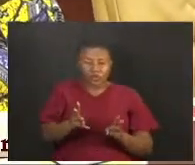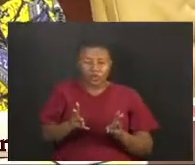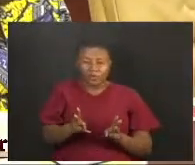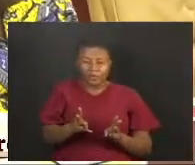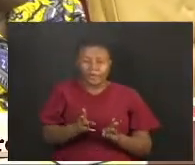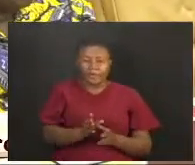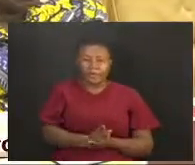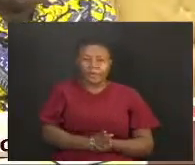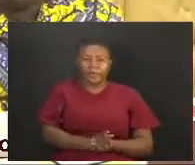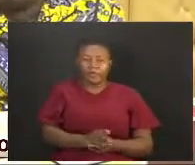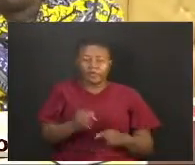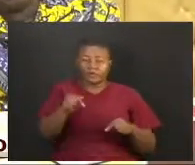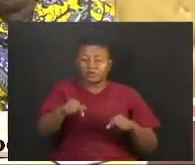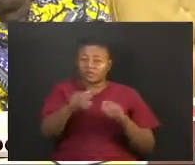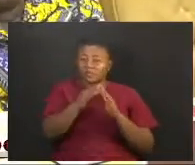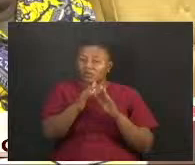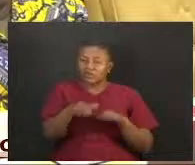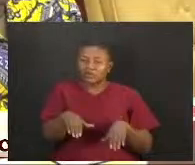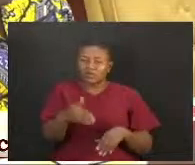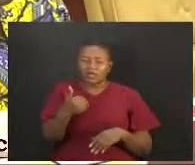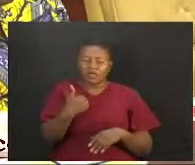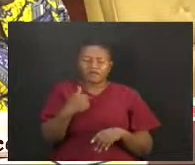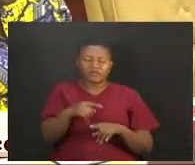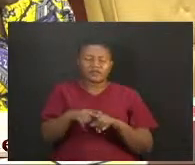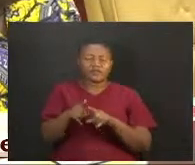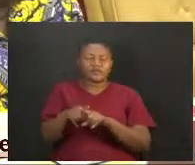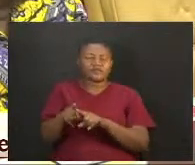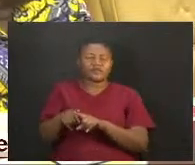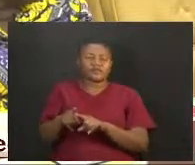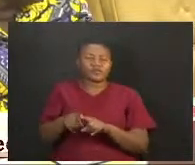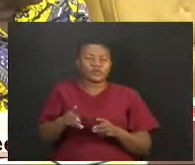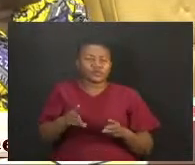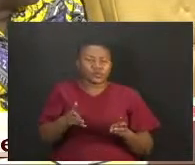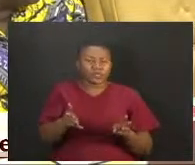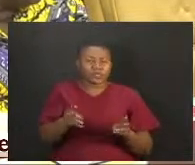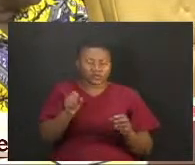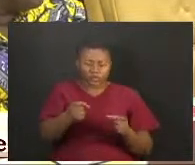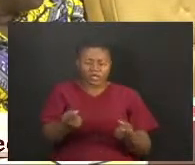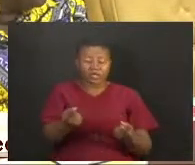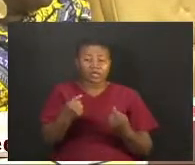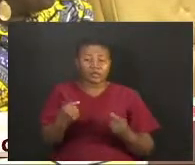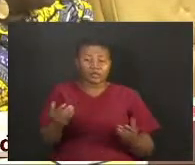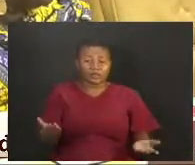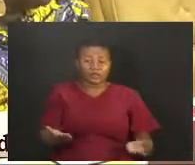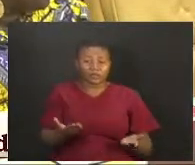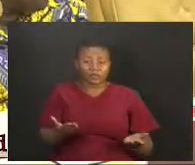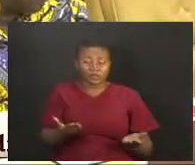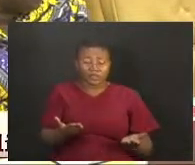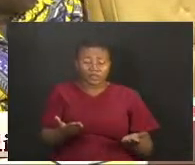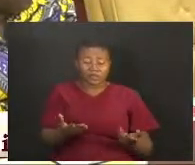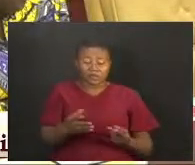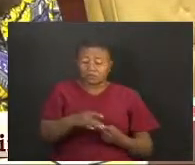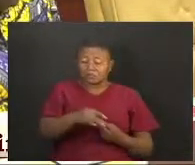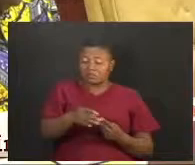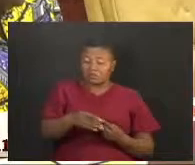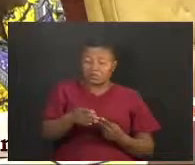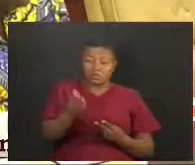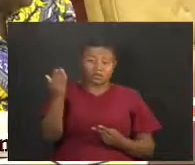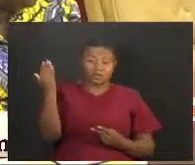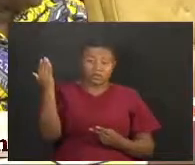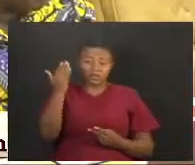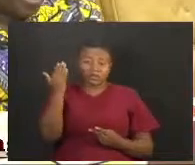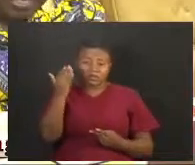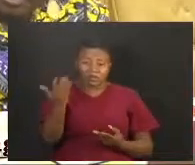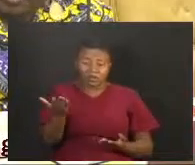form. In this House, there are ways to come here. You come to make a statement. You come to